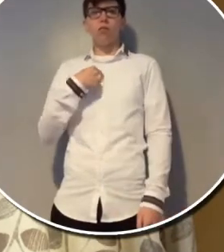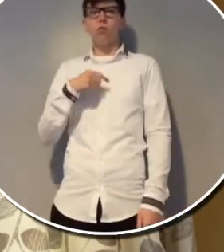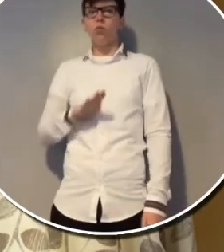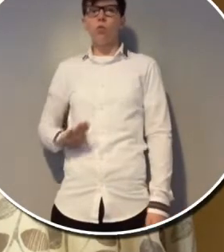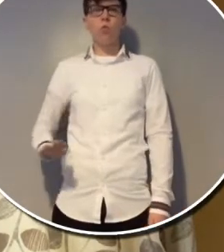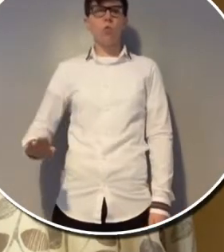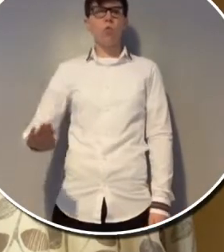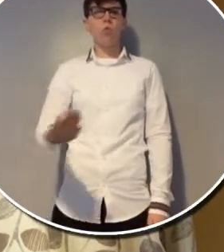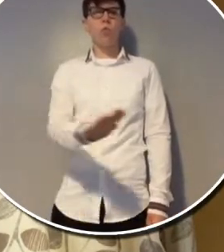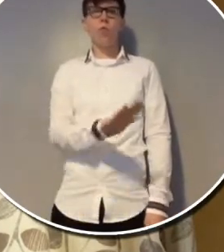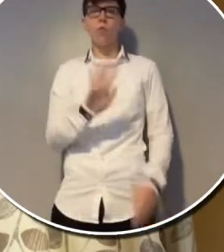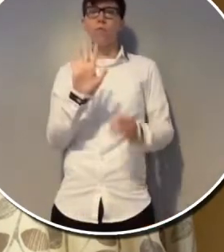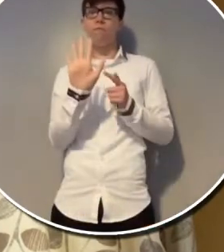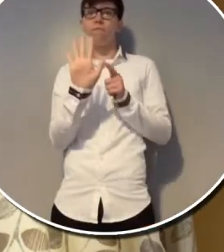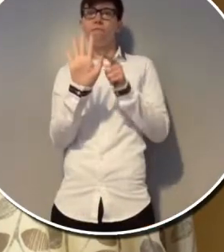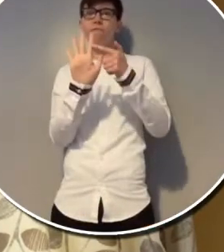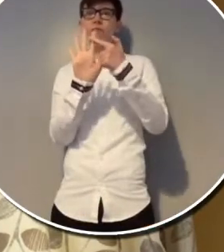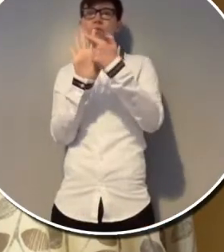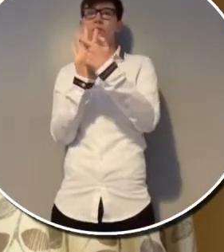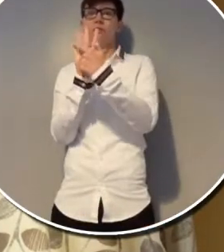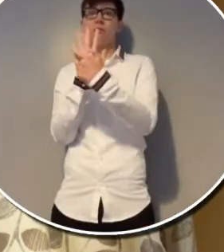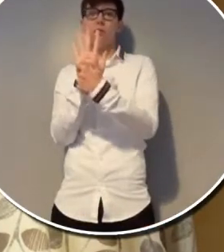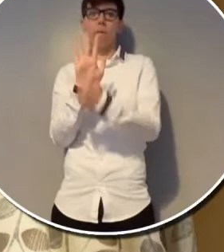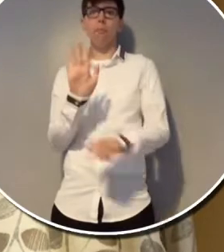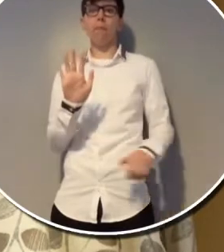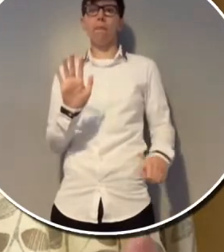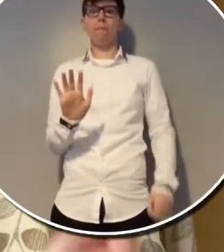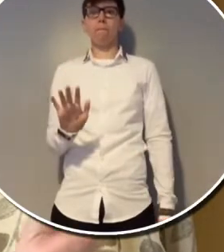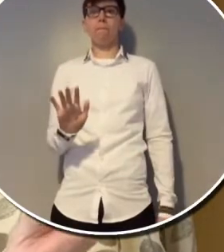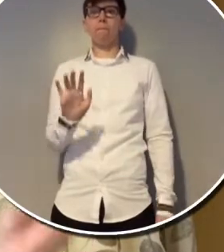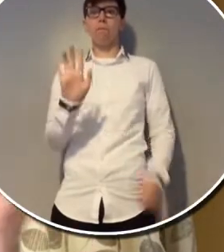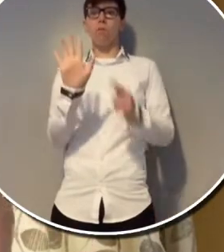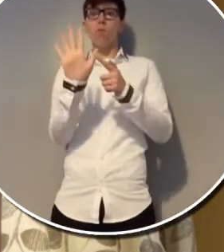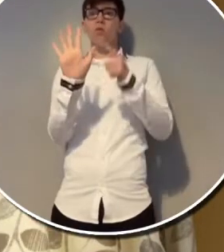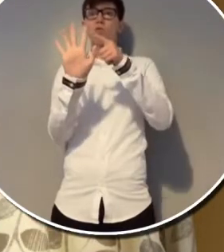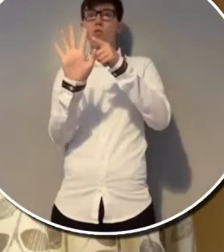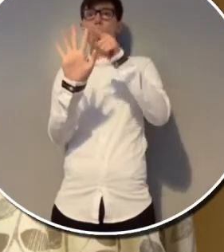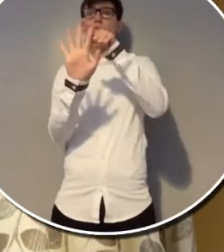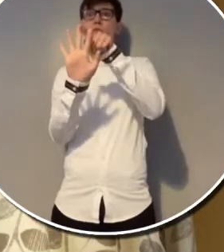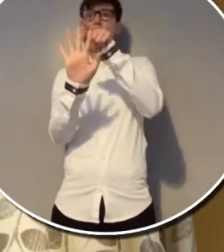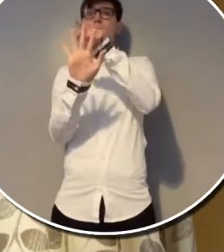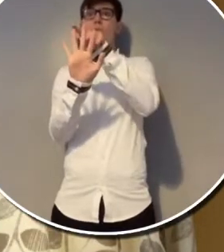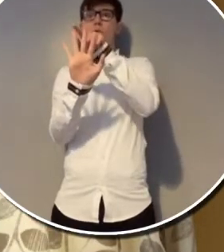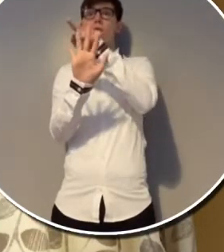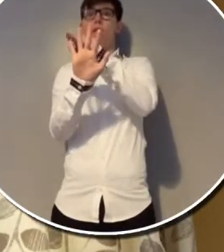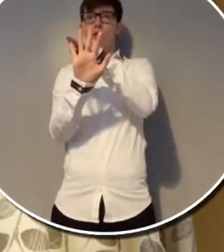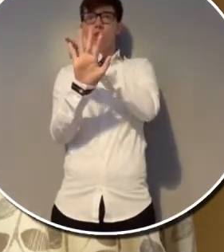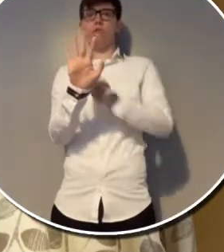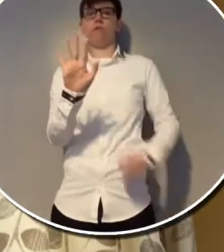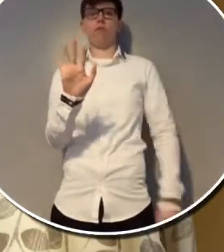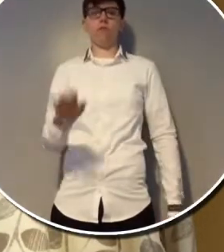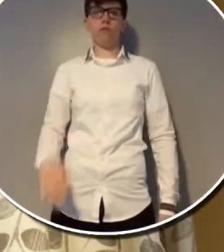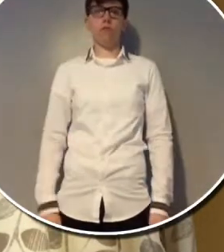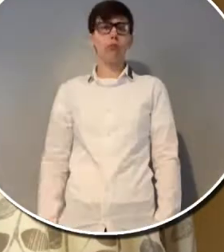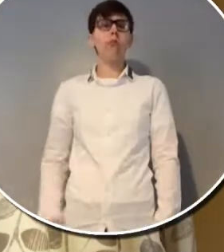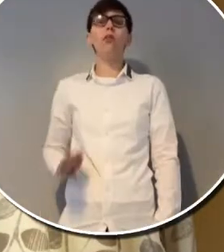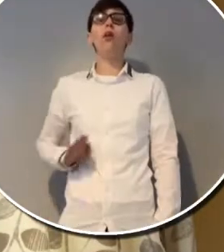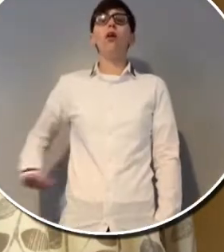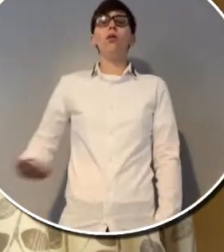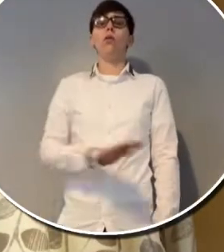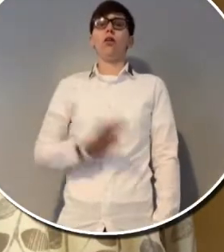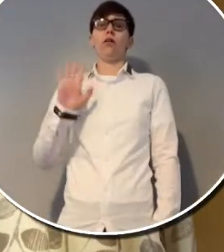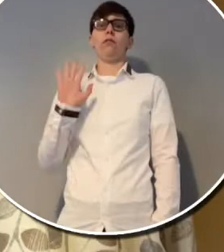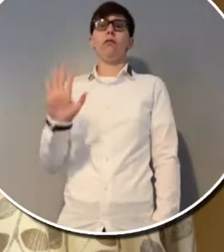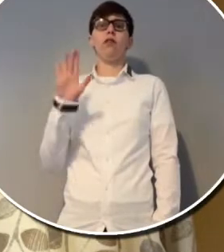1, 2, 3, 4, 5. And we're going to have 5 little ducks. And then you need the other hand, because this is going to be Mummy Duck. And she's going to